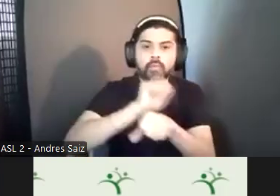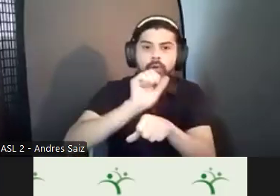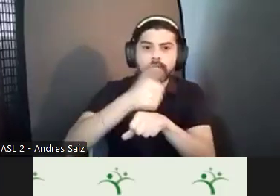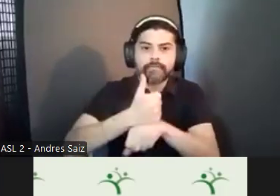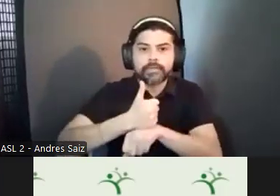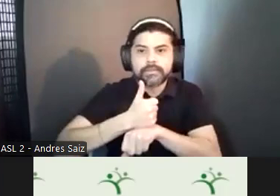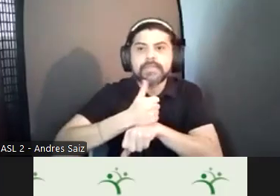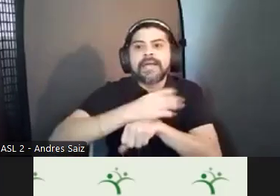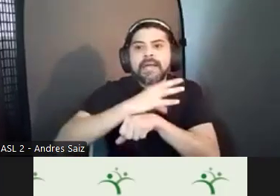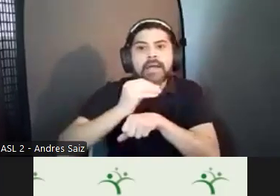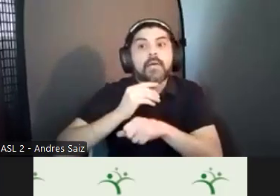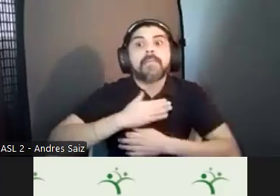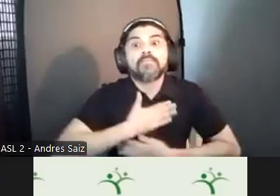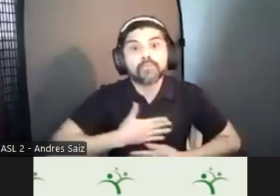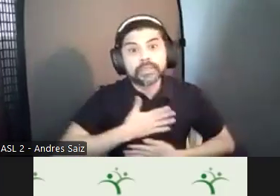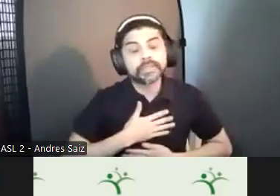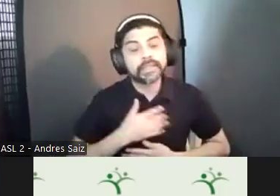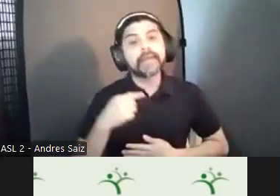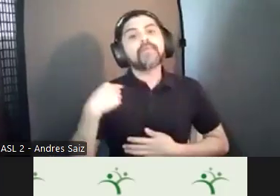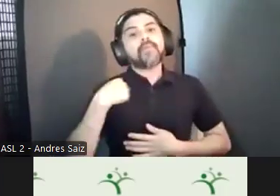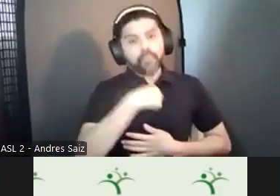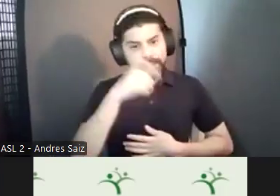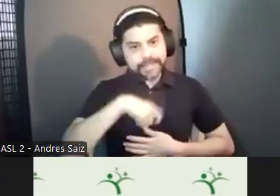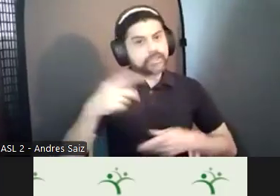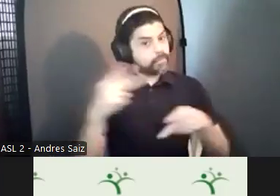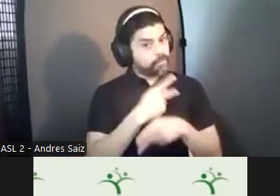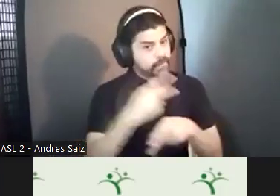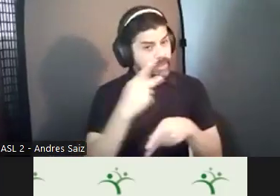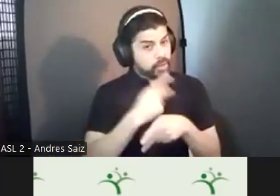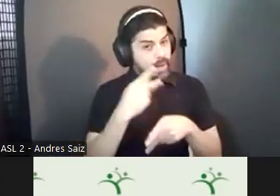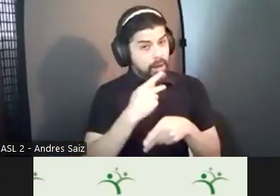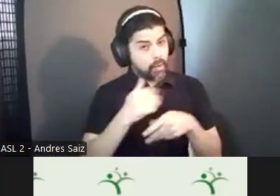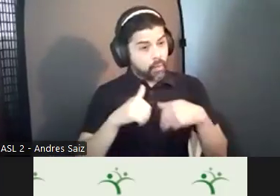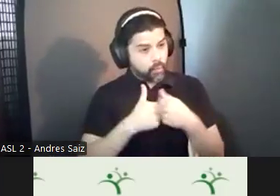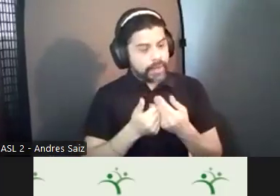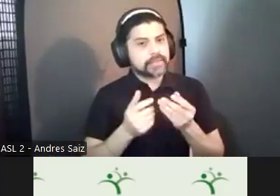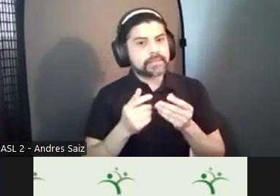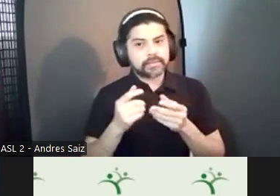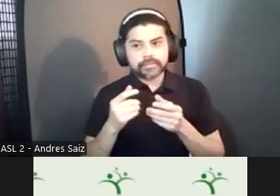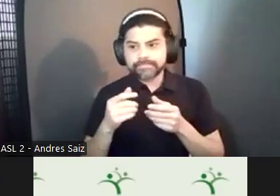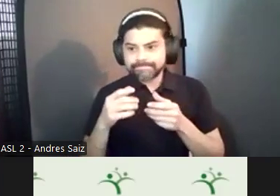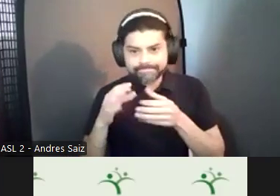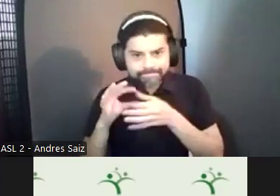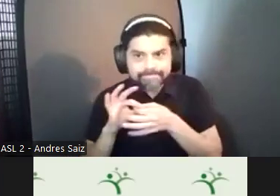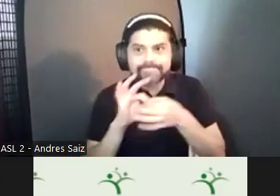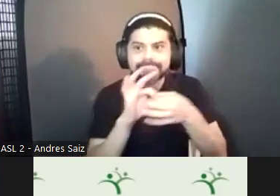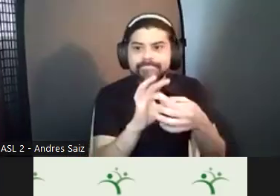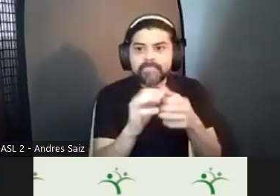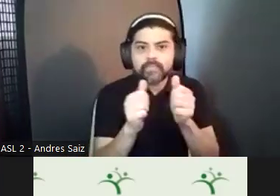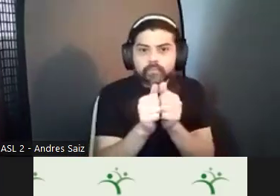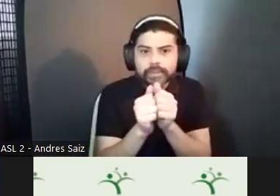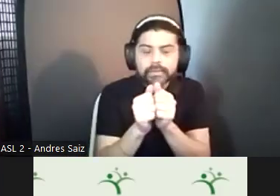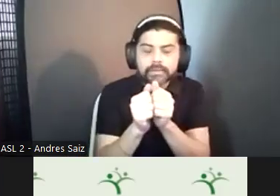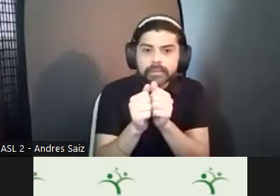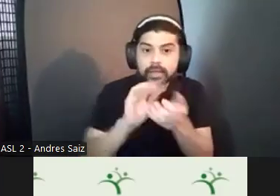again, appreciate that we have to figure out ways utilizing that relationship that people have to, again, get them connected to community